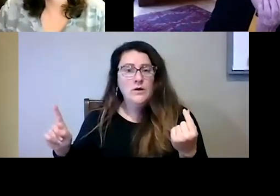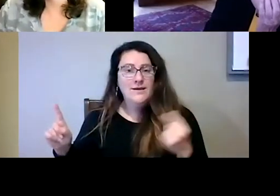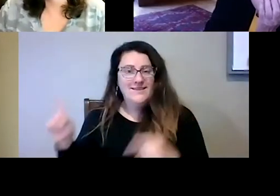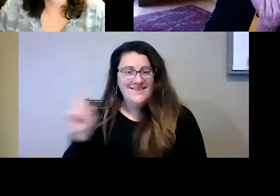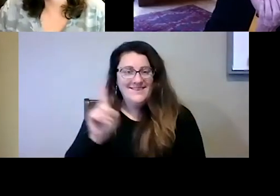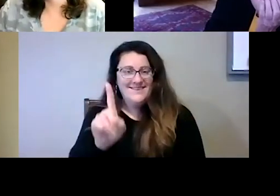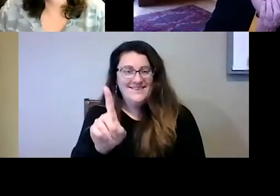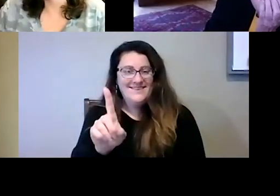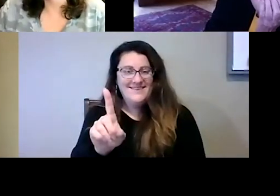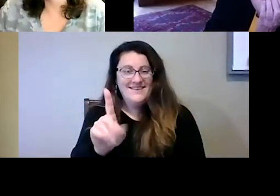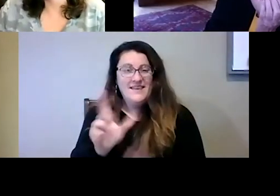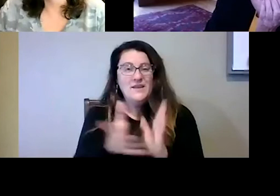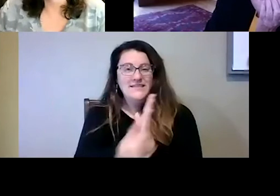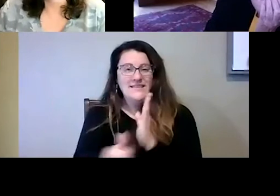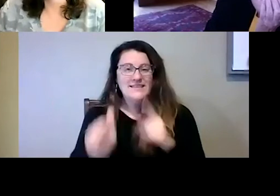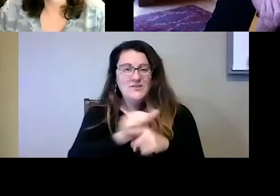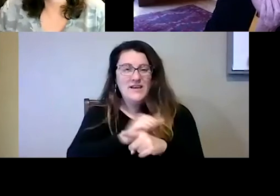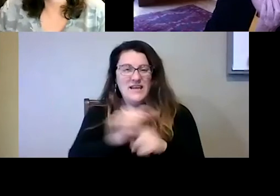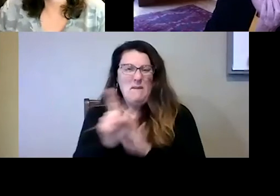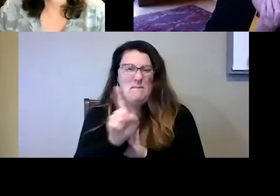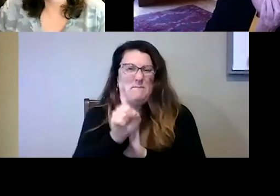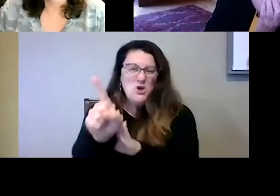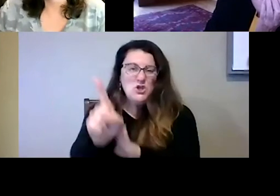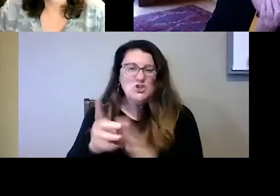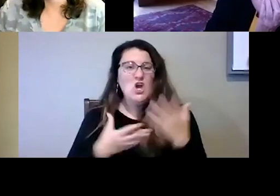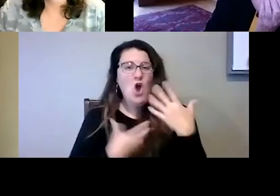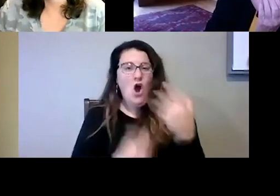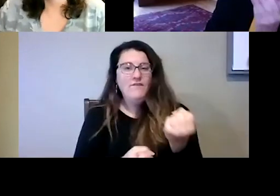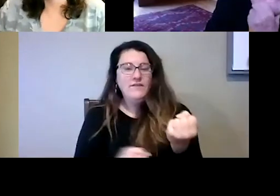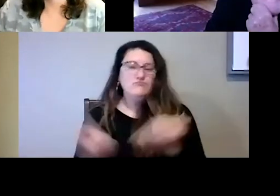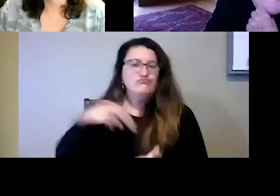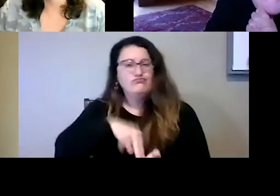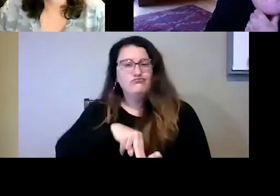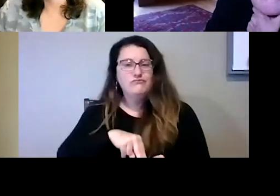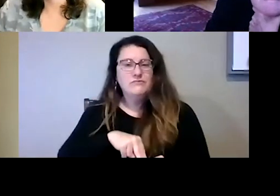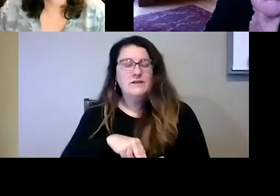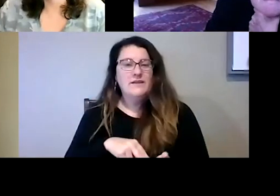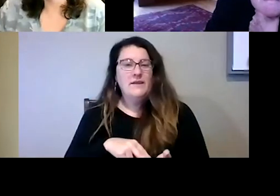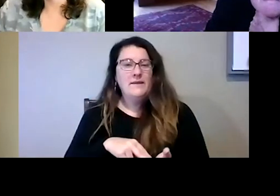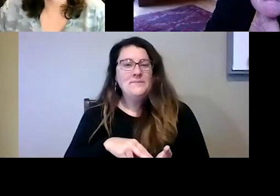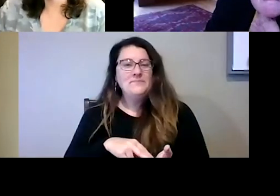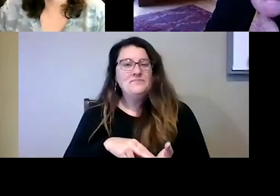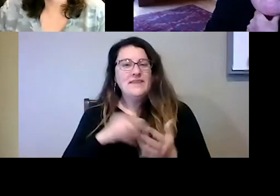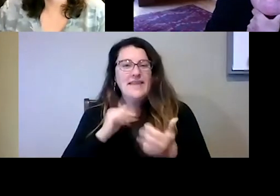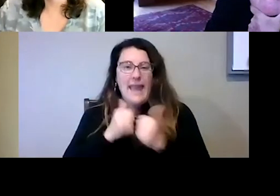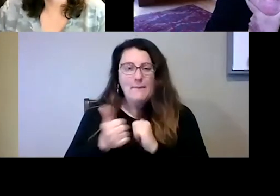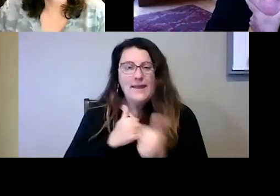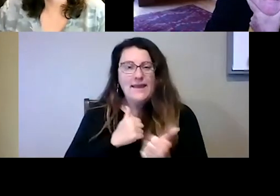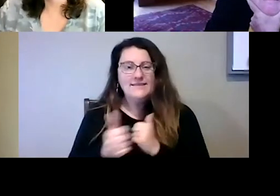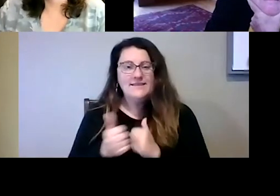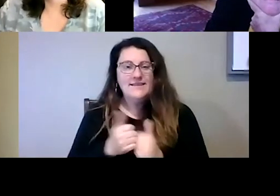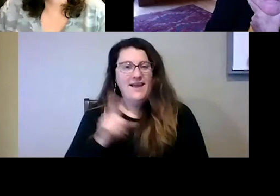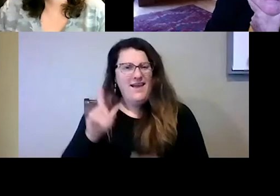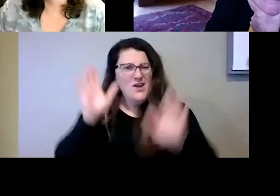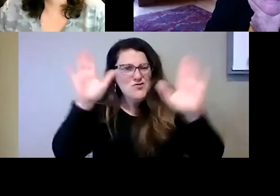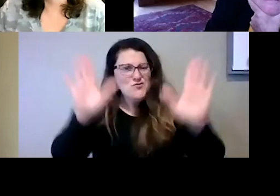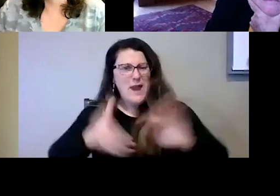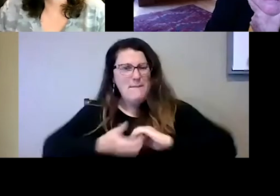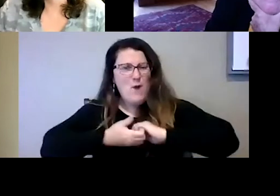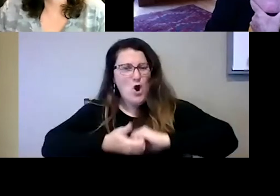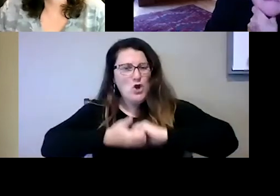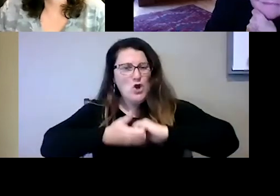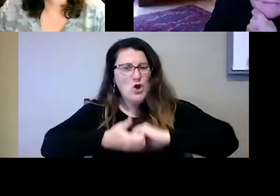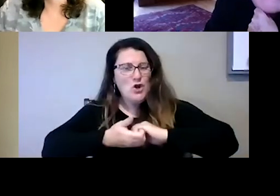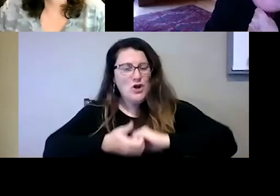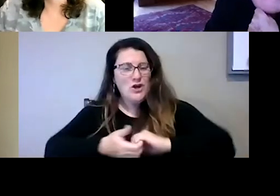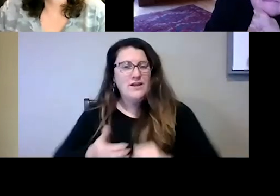training, the skills, and the push, the confidence to step into these kinds of campaigns, end up being great partners. I